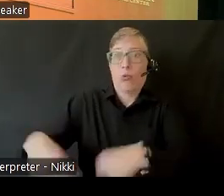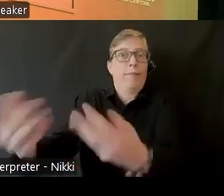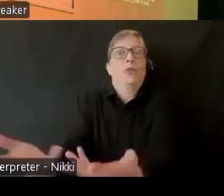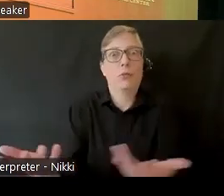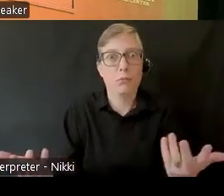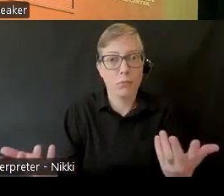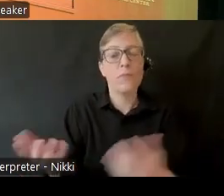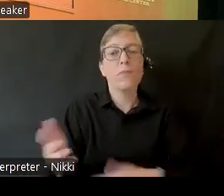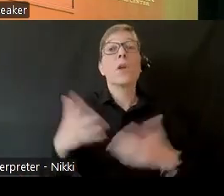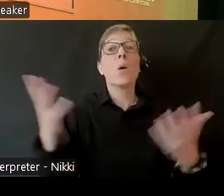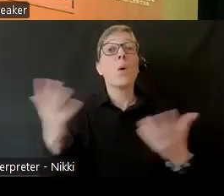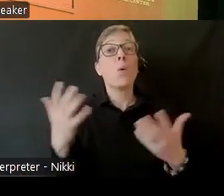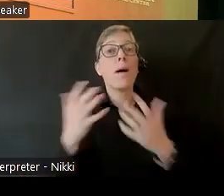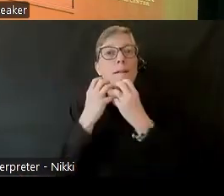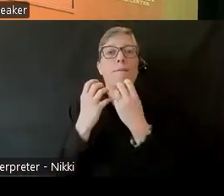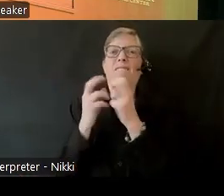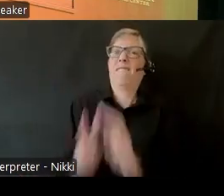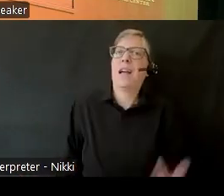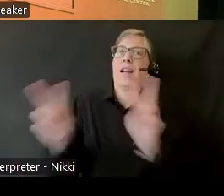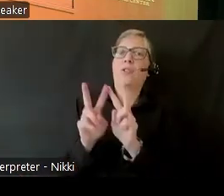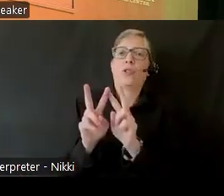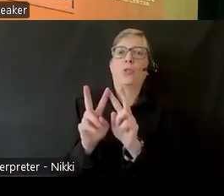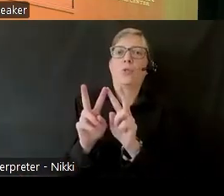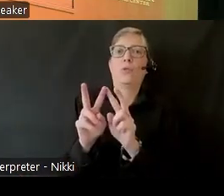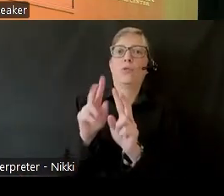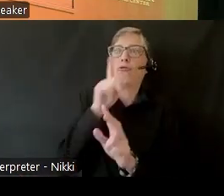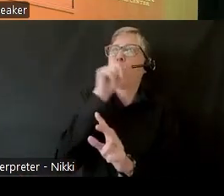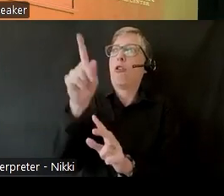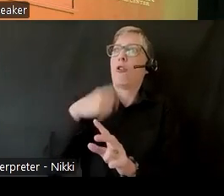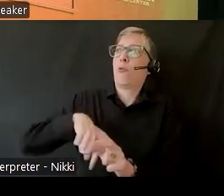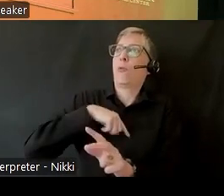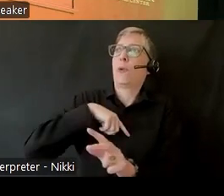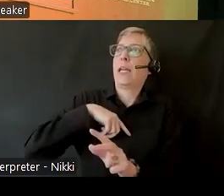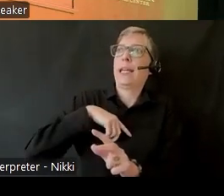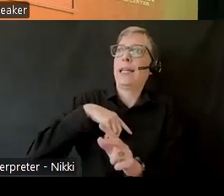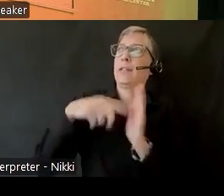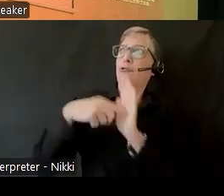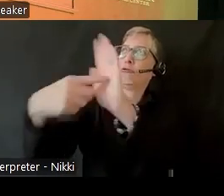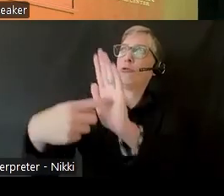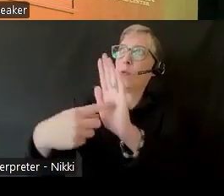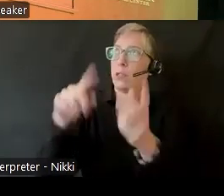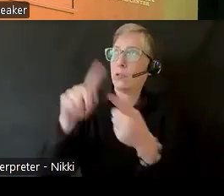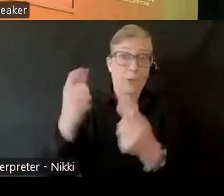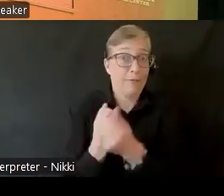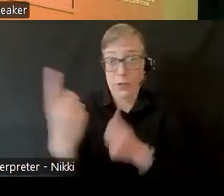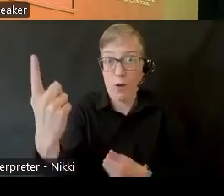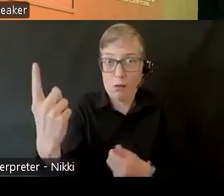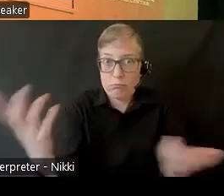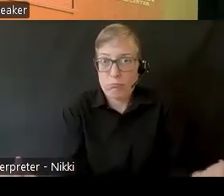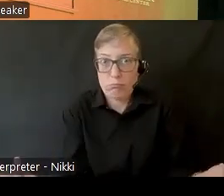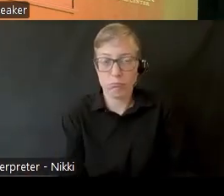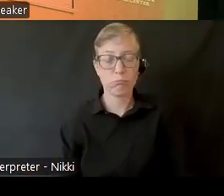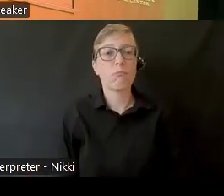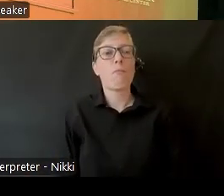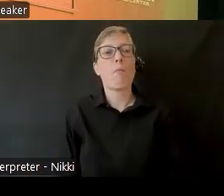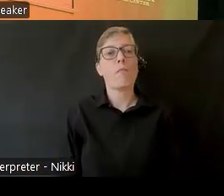proposition are we posing to the society and to the government and to the key stakeholders in general? And of course, we